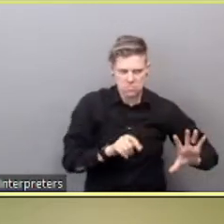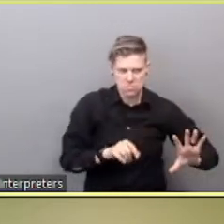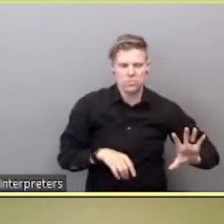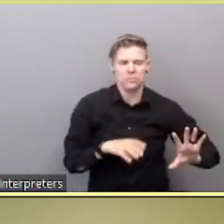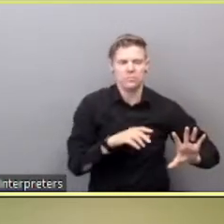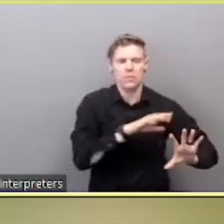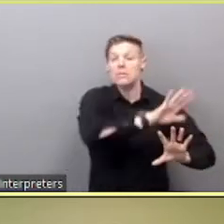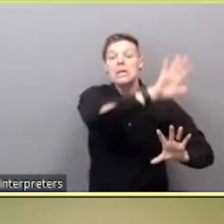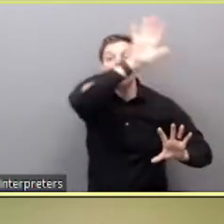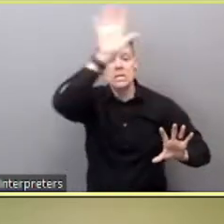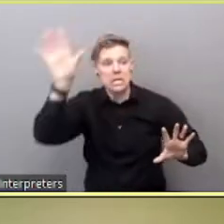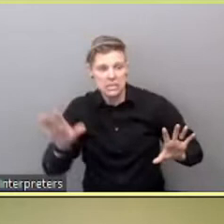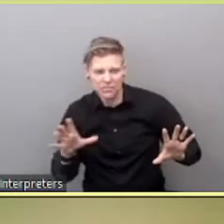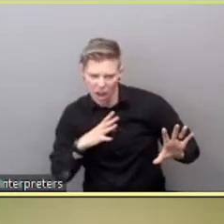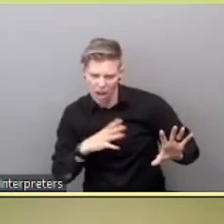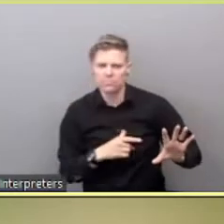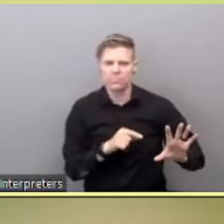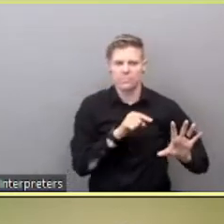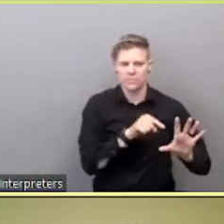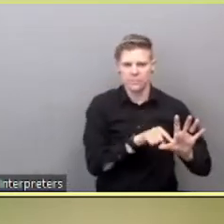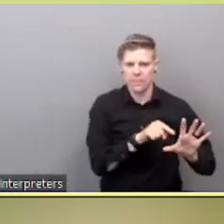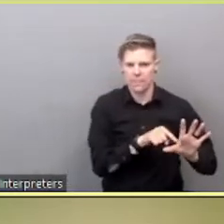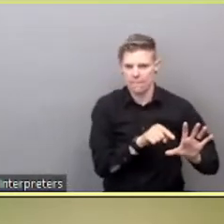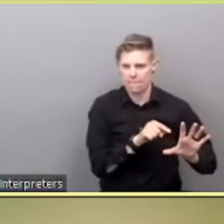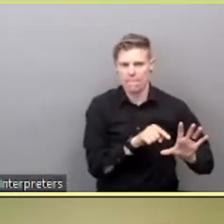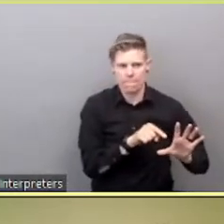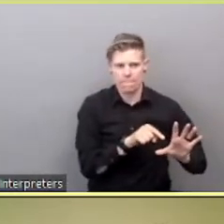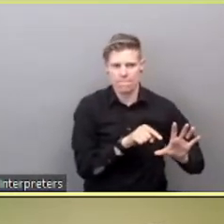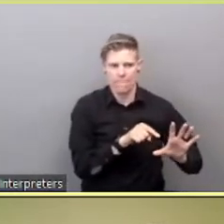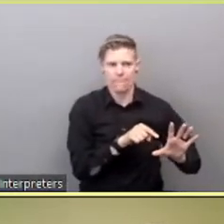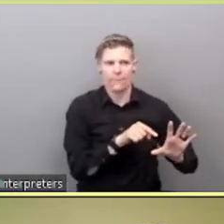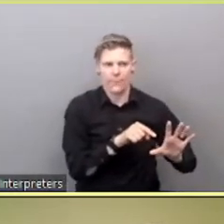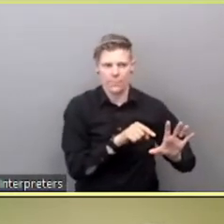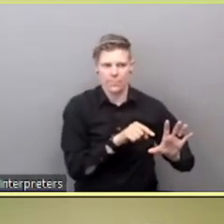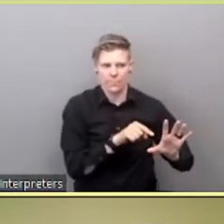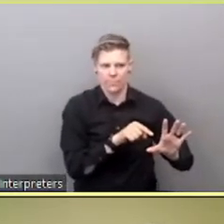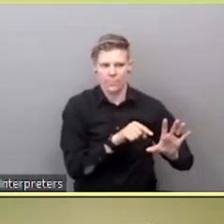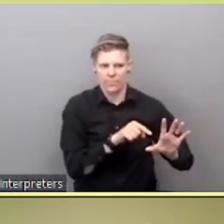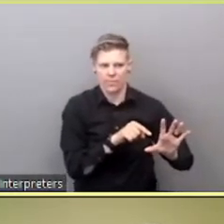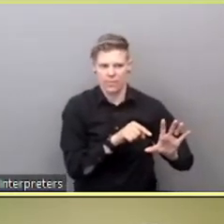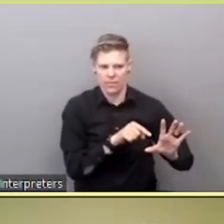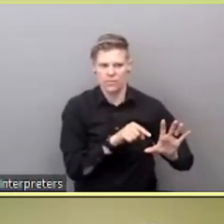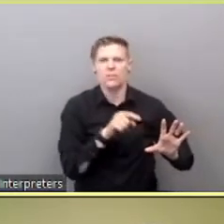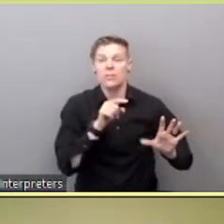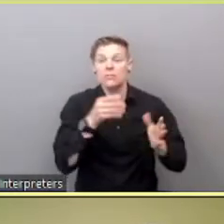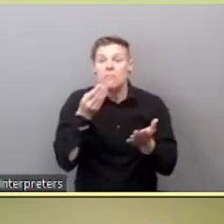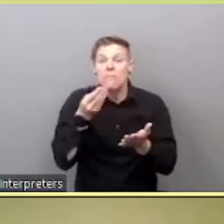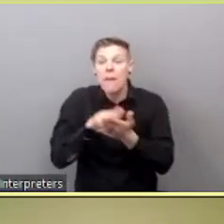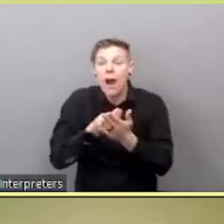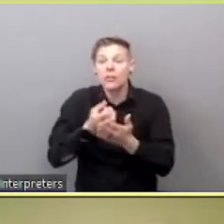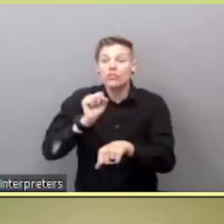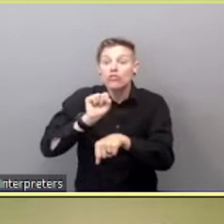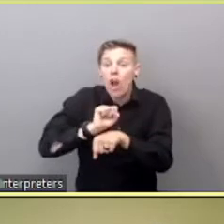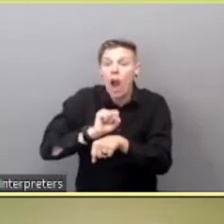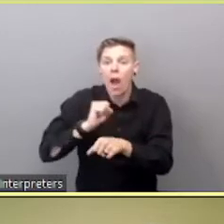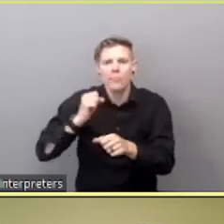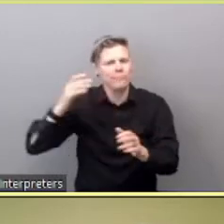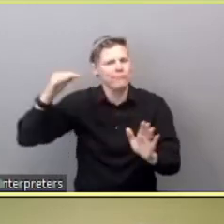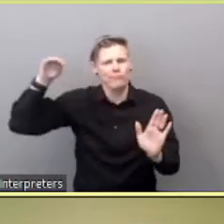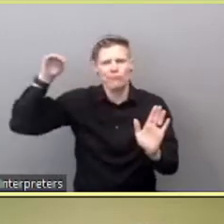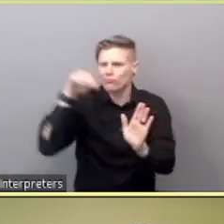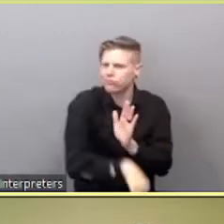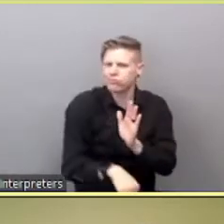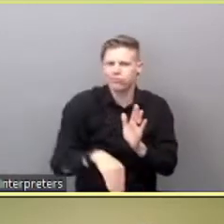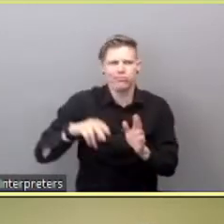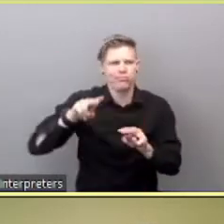but historically struggle with high unemployment rates, including Luna County, Grant County, Hidalgo